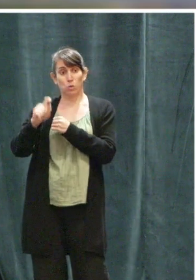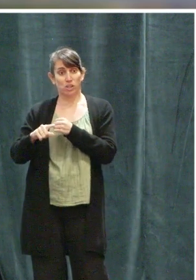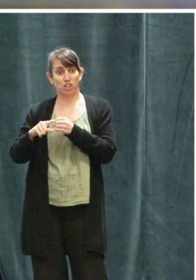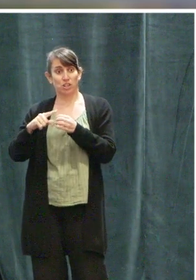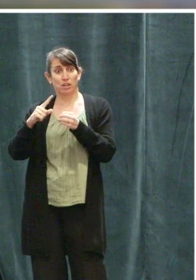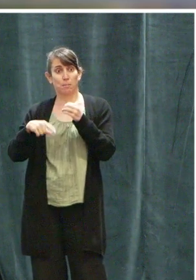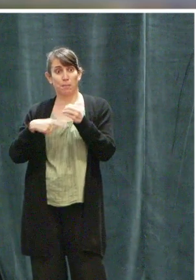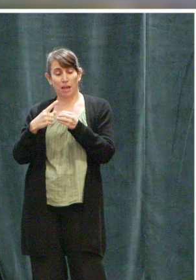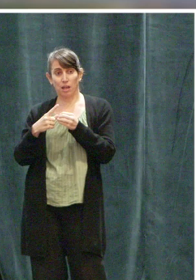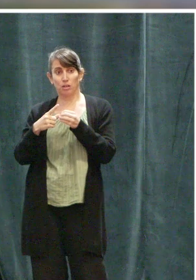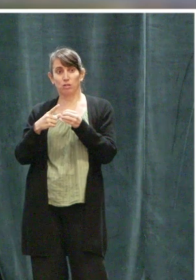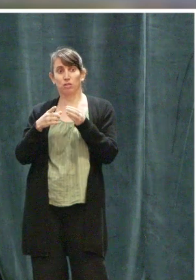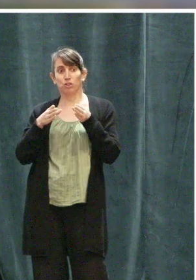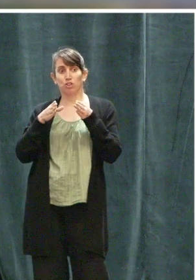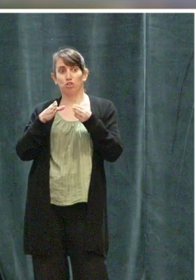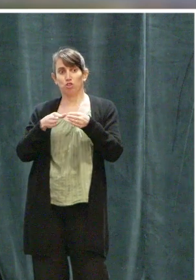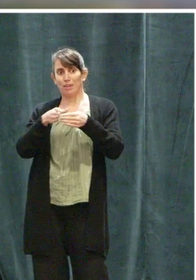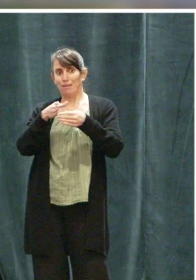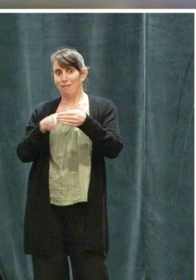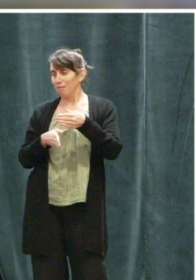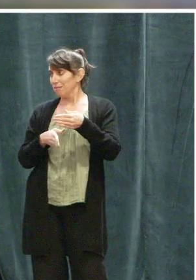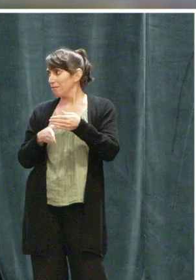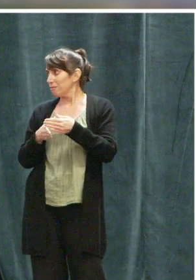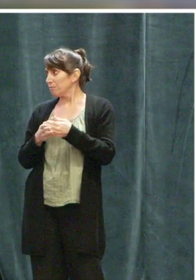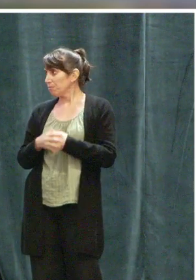ends at the South Esplanade.